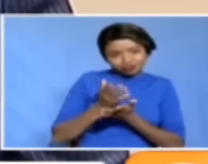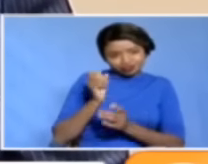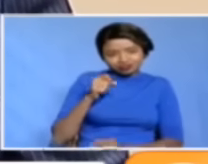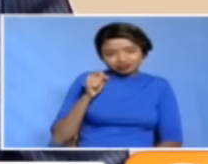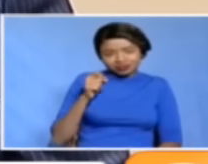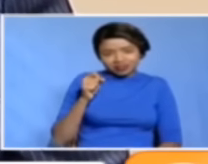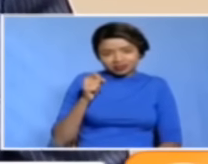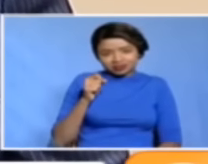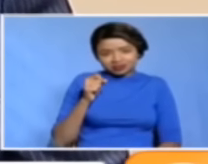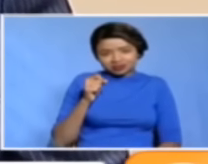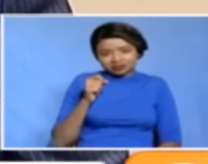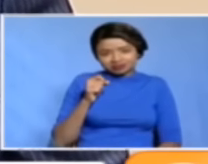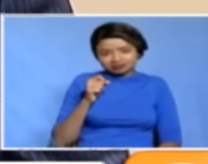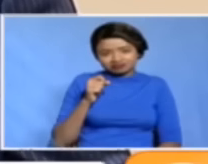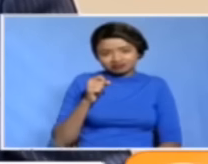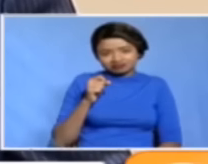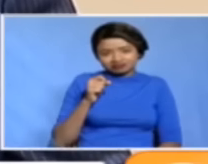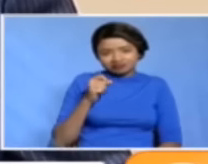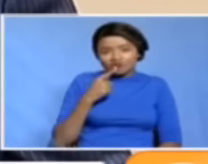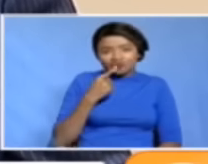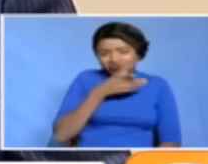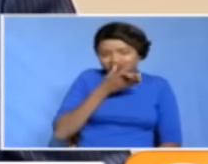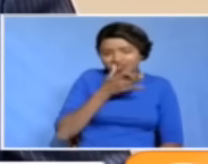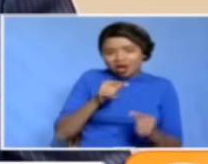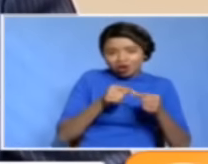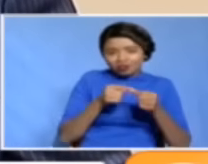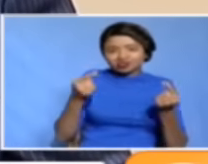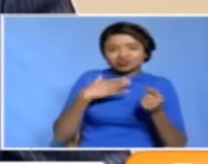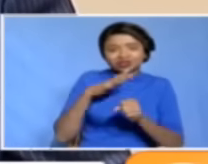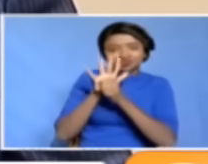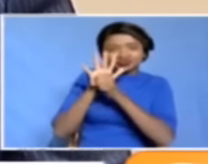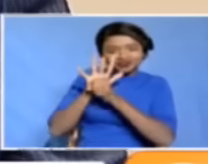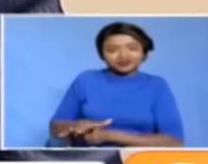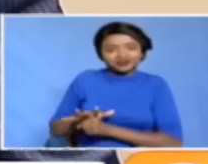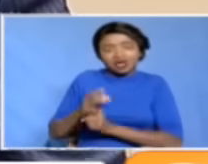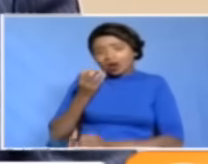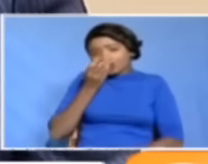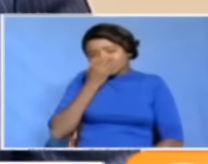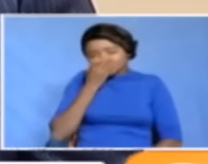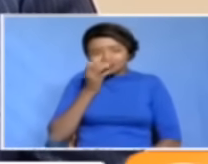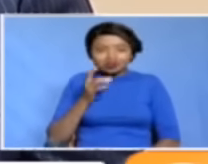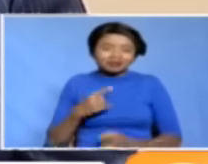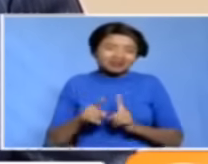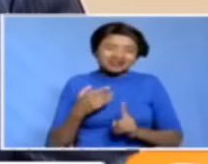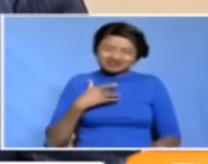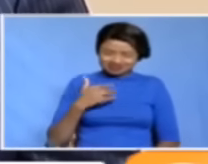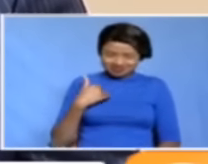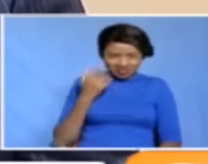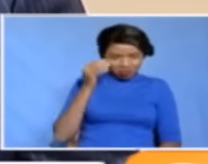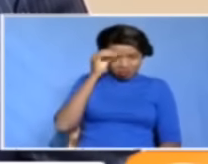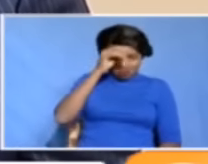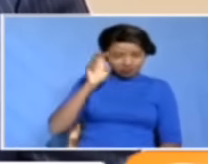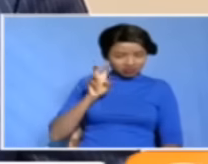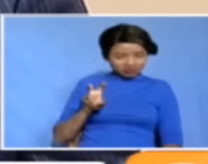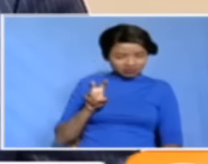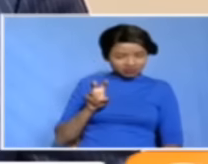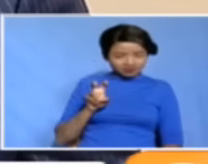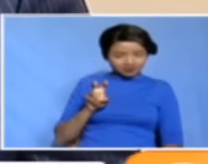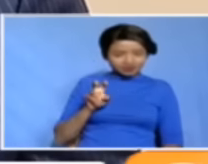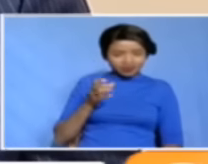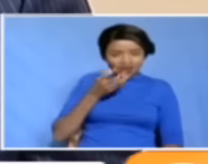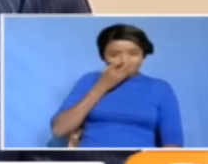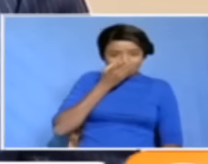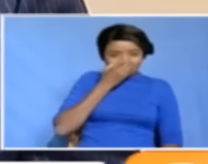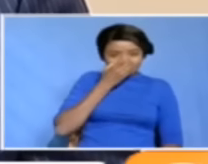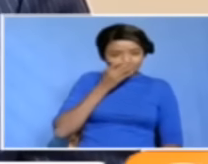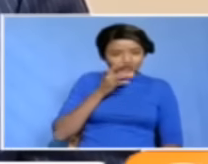there are those within the opposition who wants to undermine the deputy president. But from where I sit, I think the deputy president